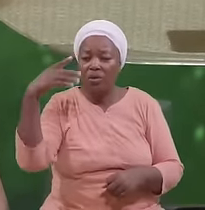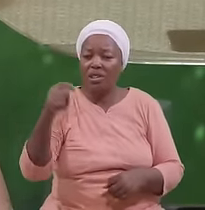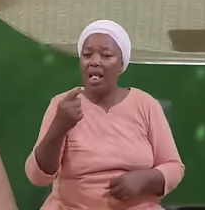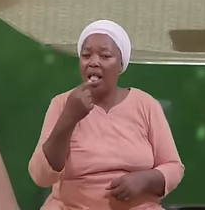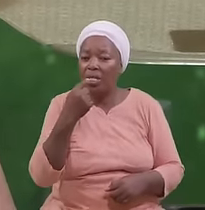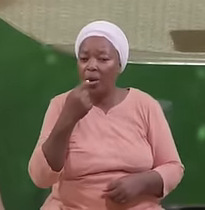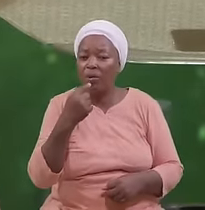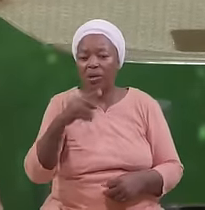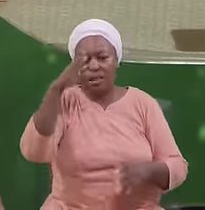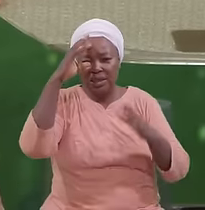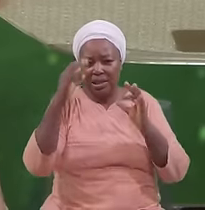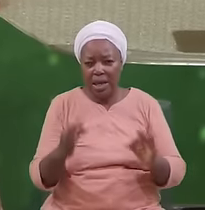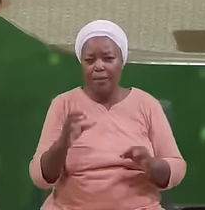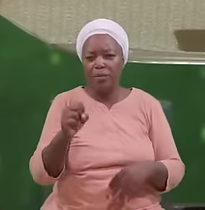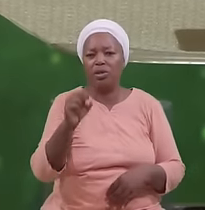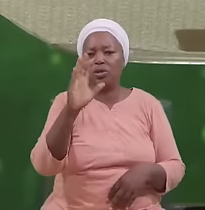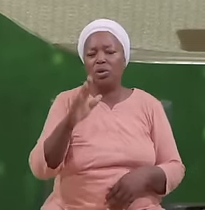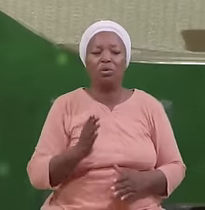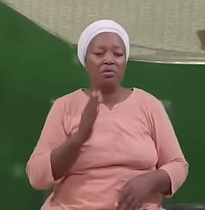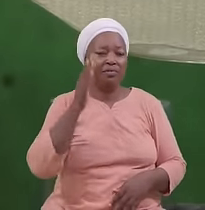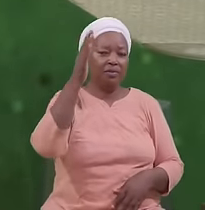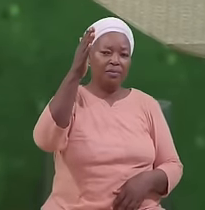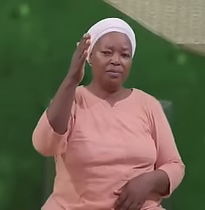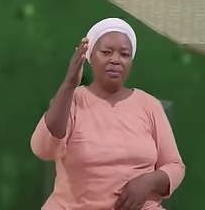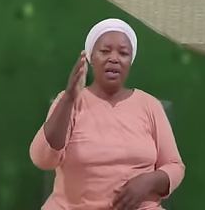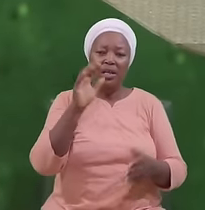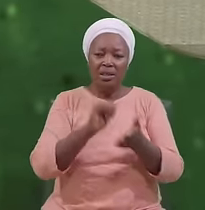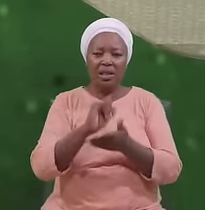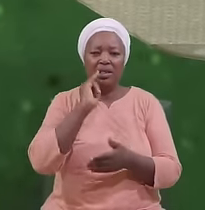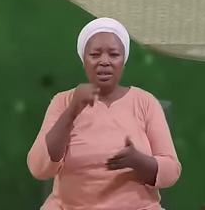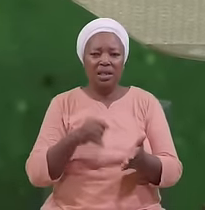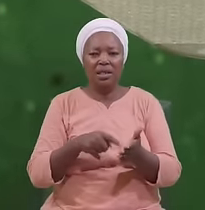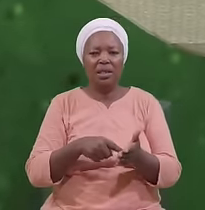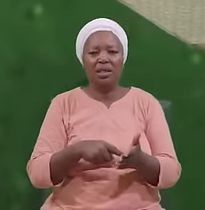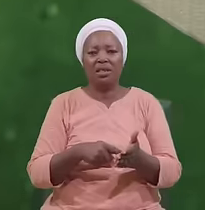tongue determines your destiny. That's the message tonight.